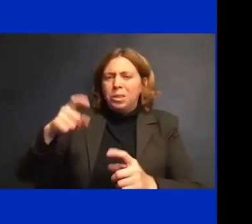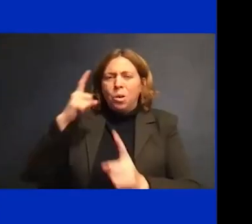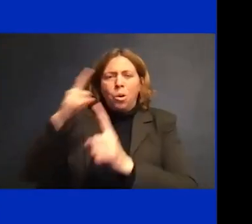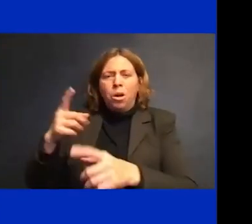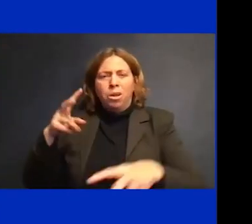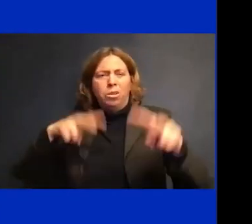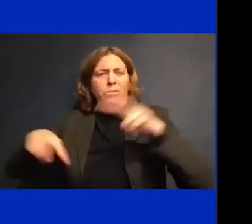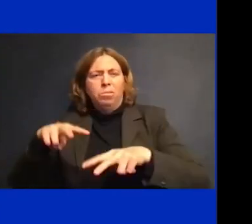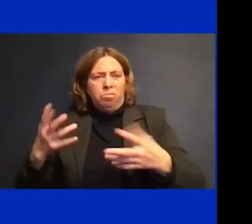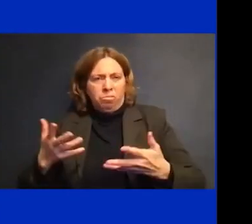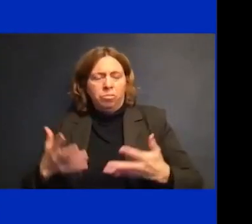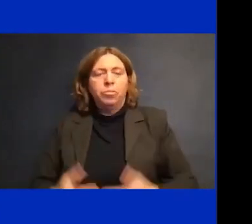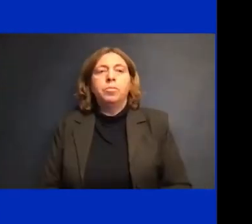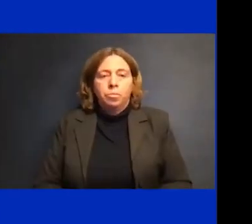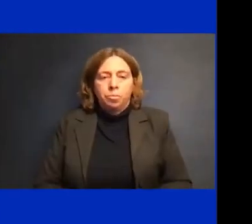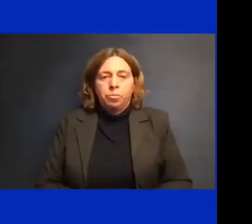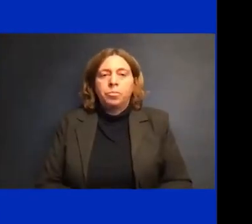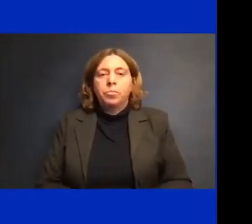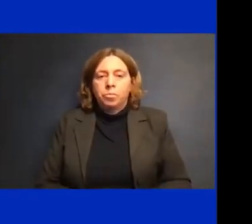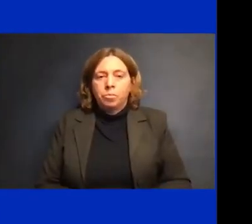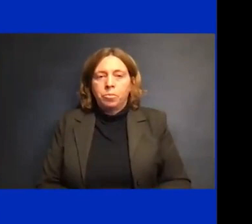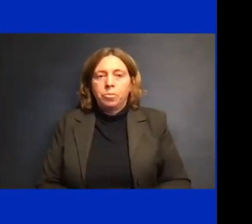purpose, need, goals, and objectives.